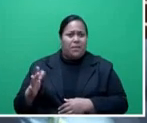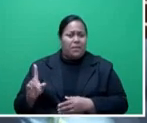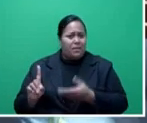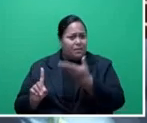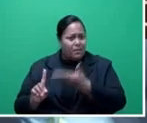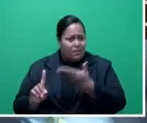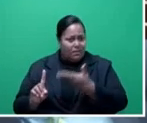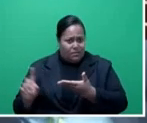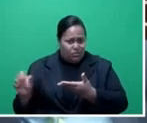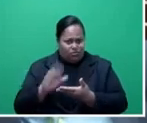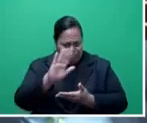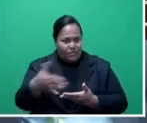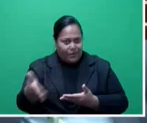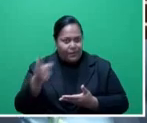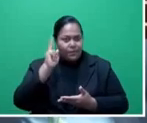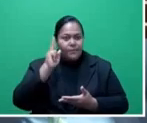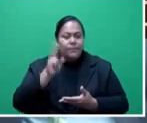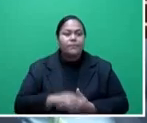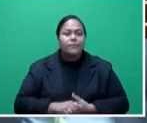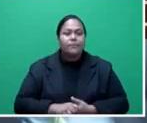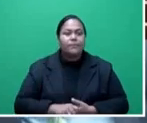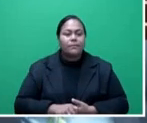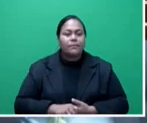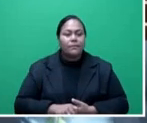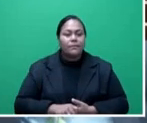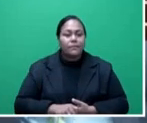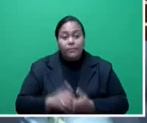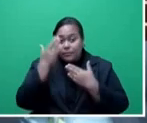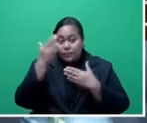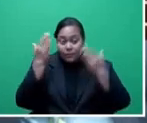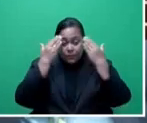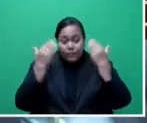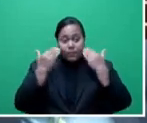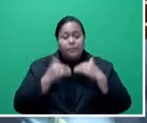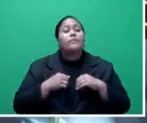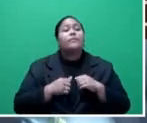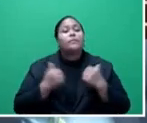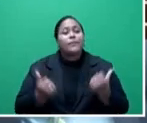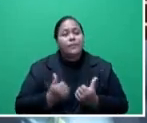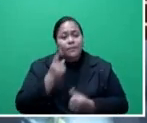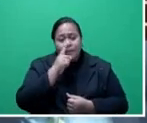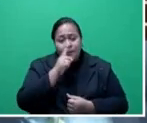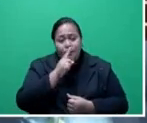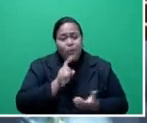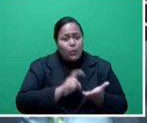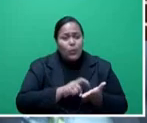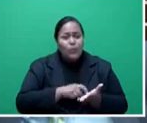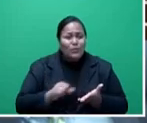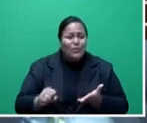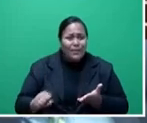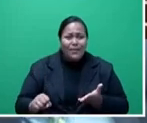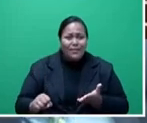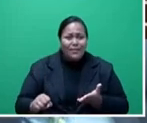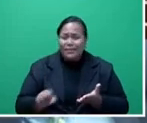he should actually check. Honorable Speaker, sir, a number of people, their loans were rejected. It's